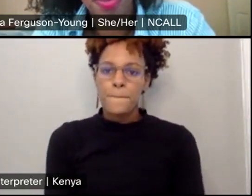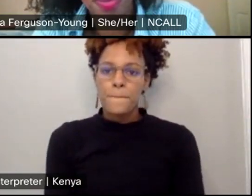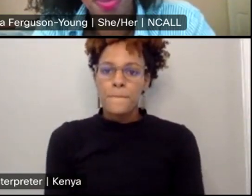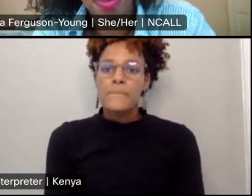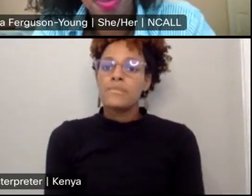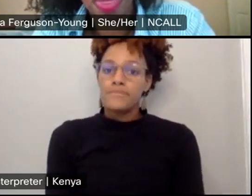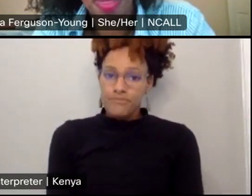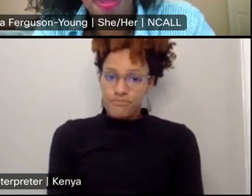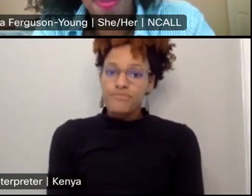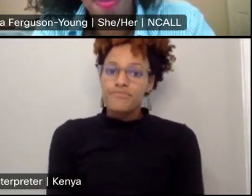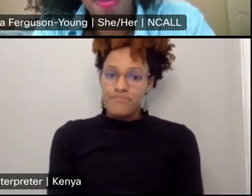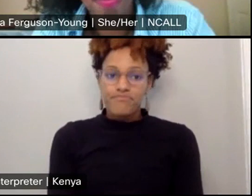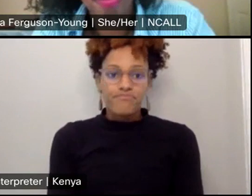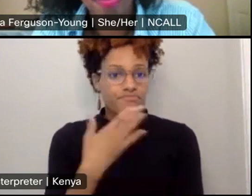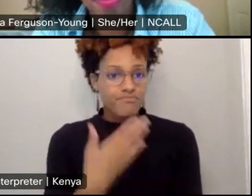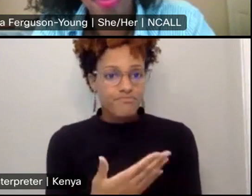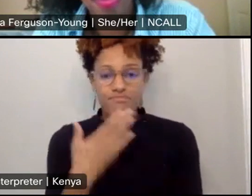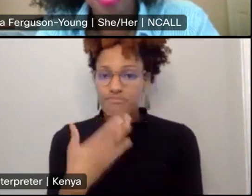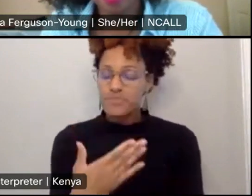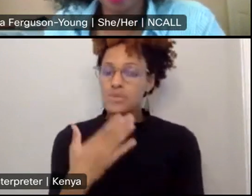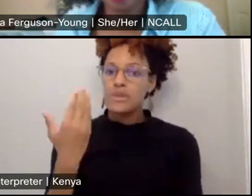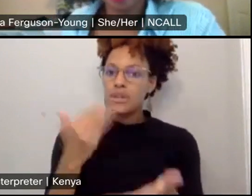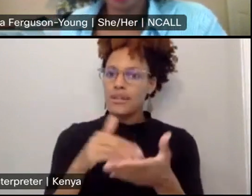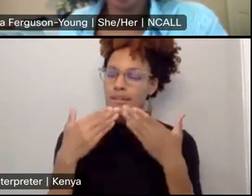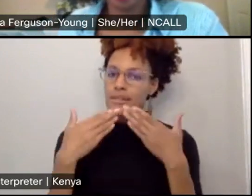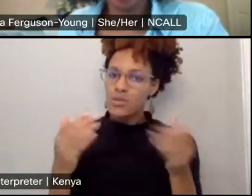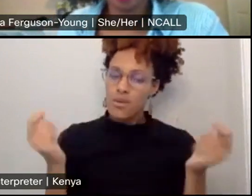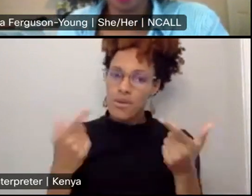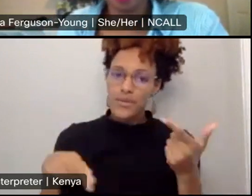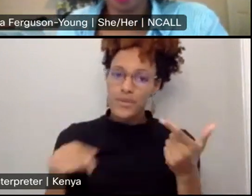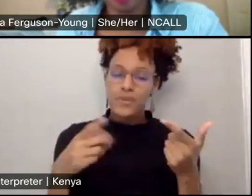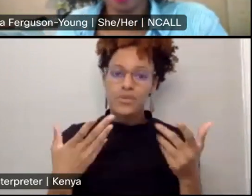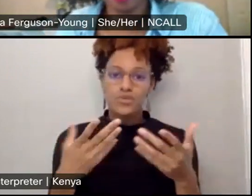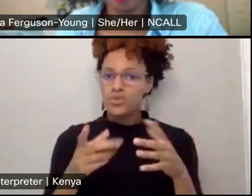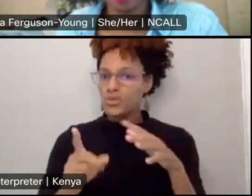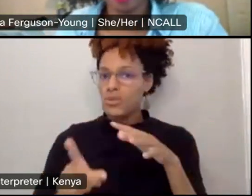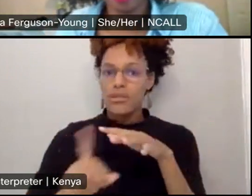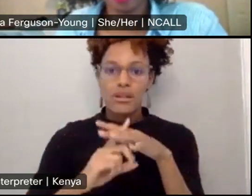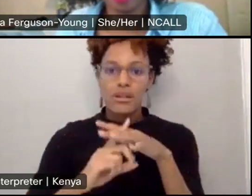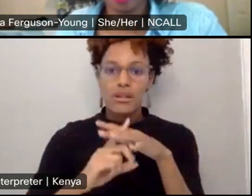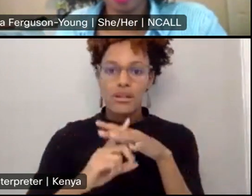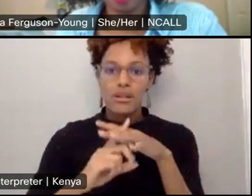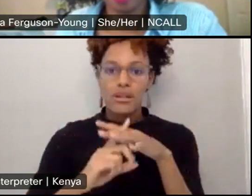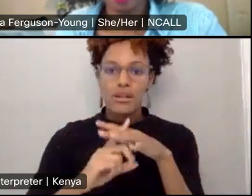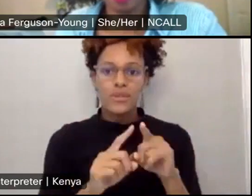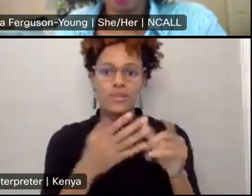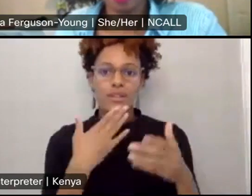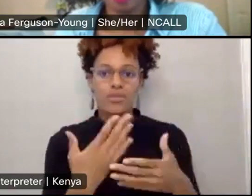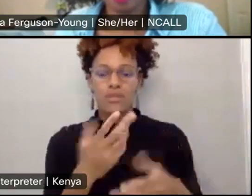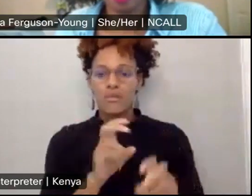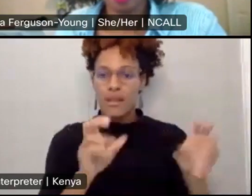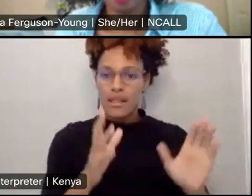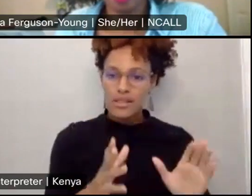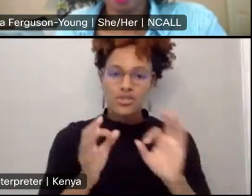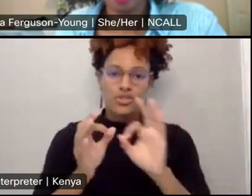Thank you. Again, thank you all for who have attended, and thank you so much to our panelists, our